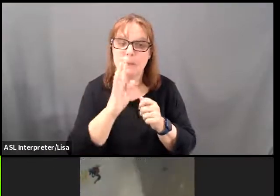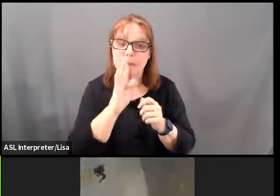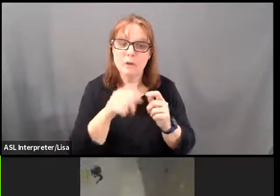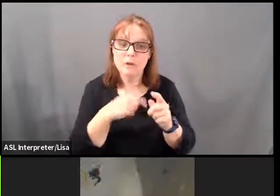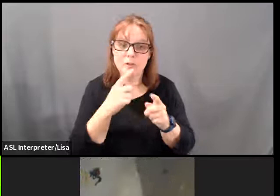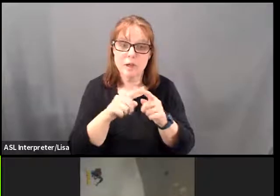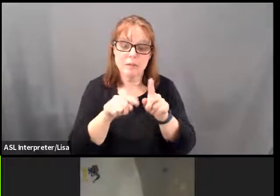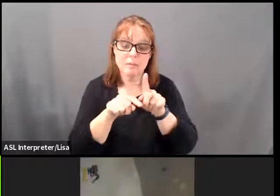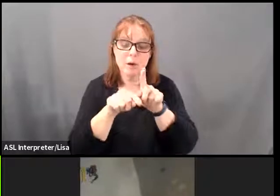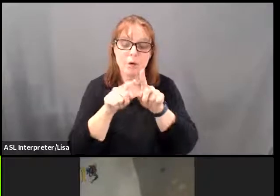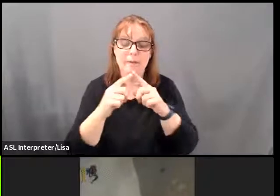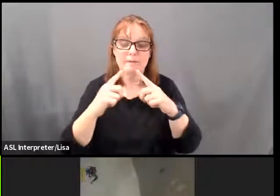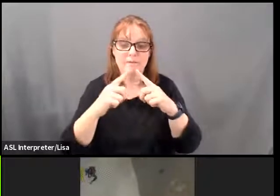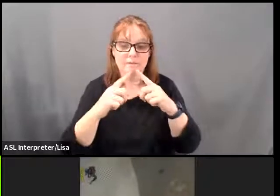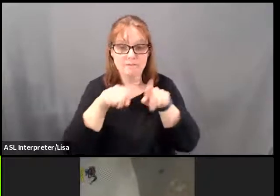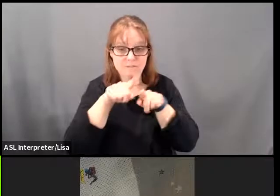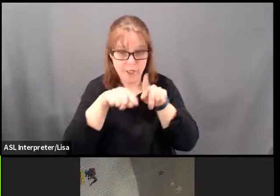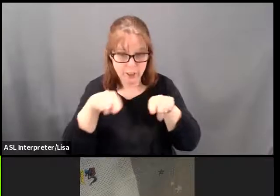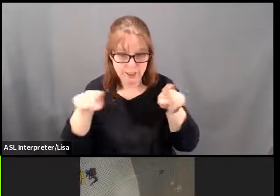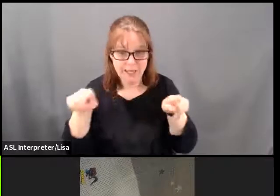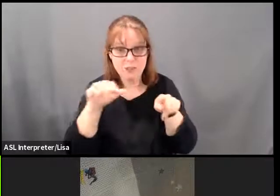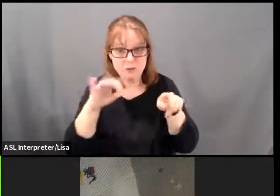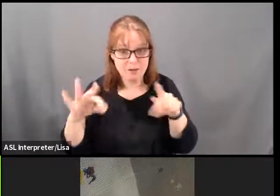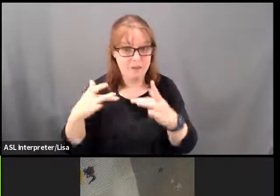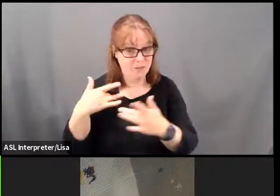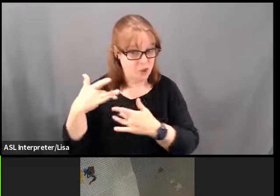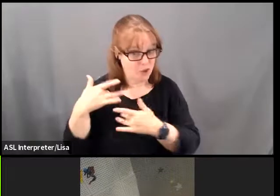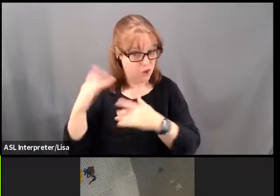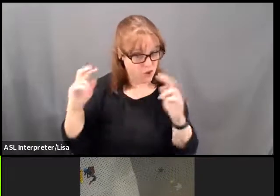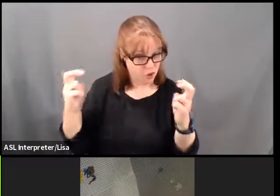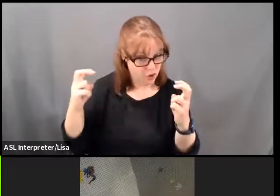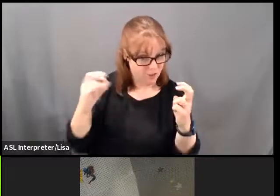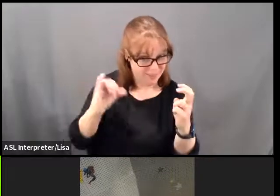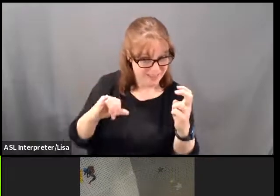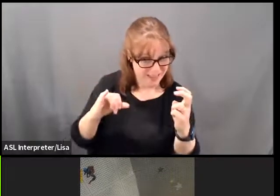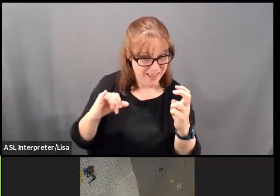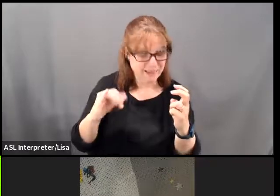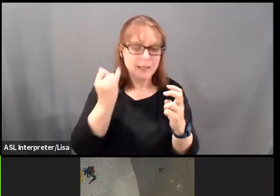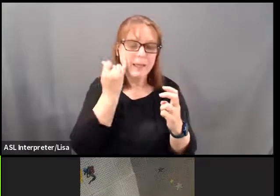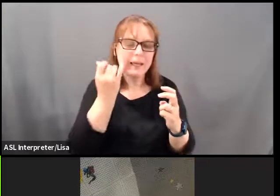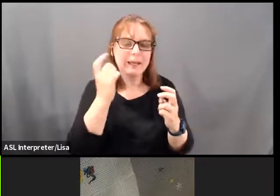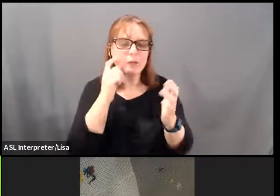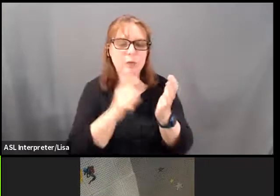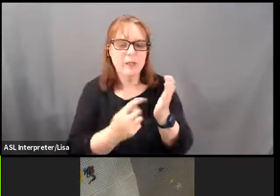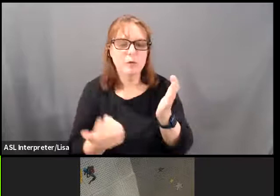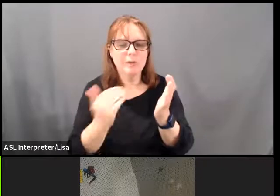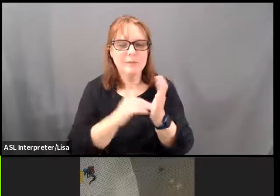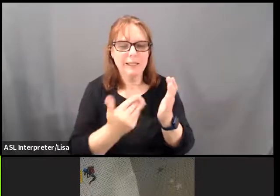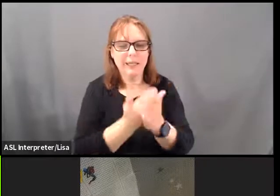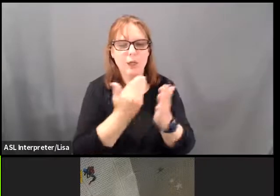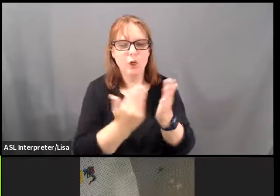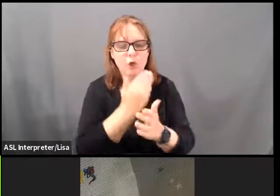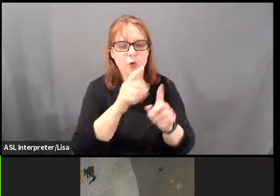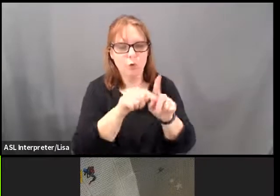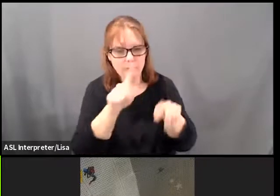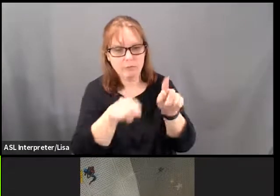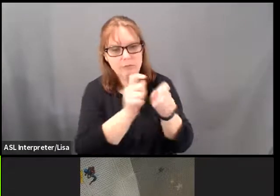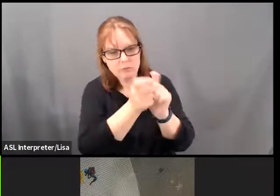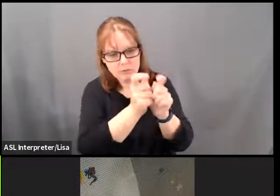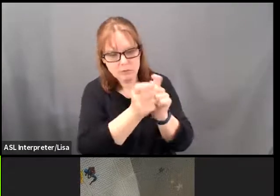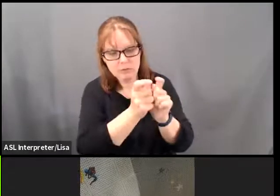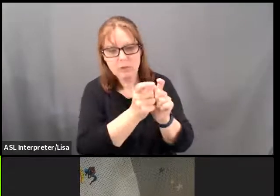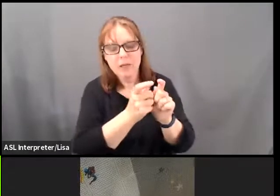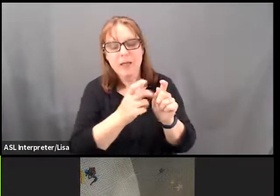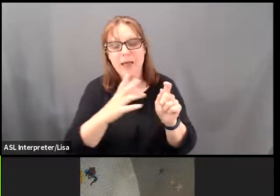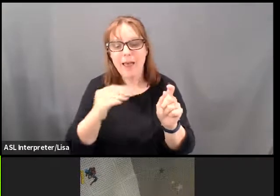concern? So if we get another variant that looks like it's occurring that isn't going to be protected by the current vaccines,